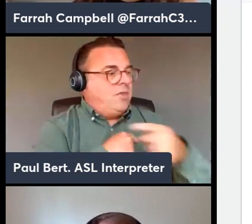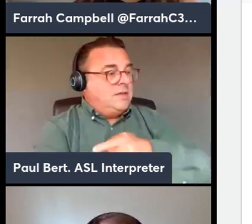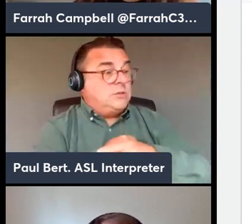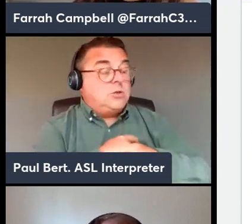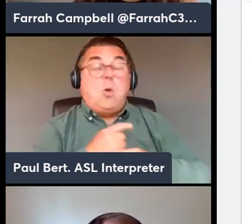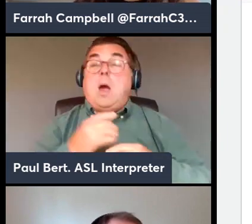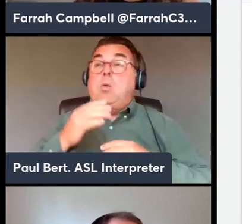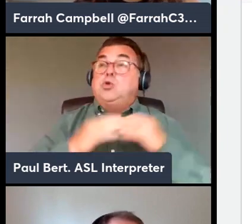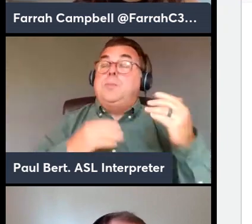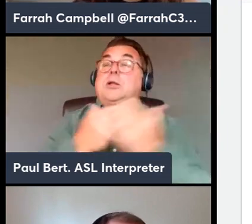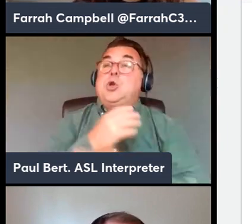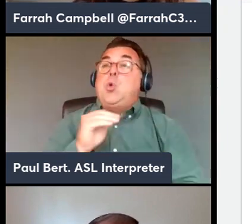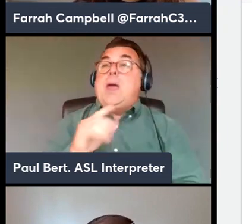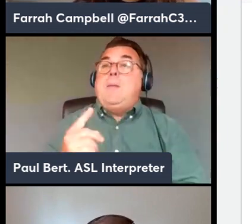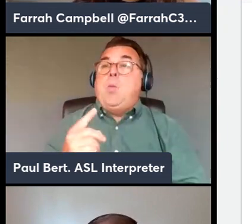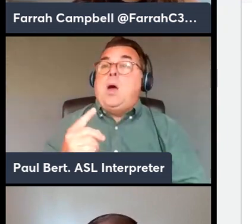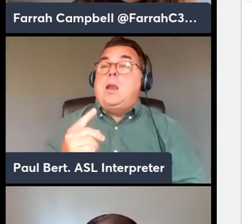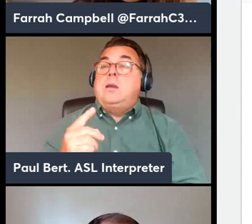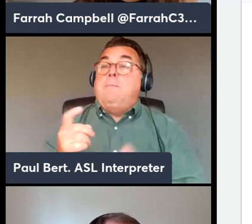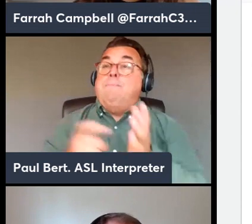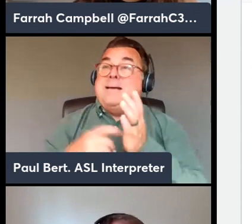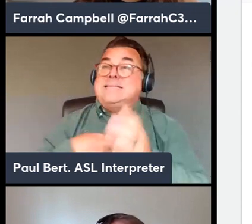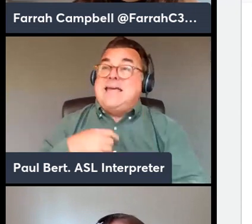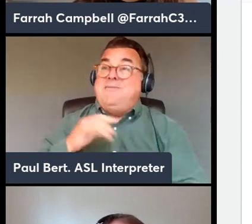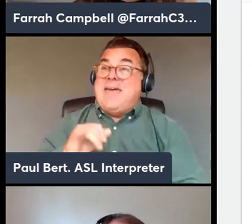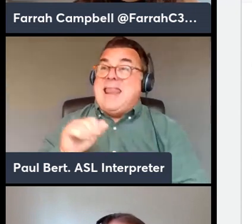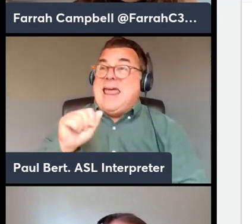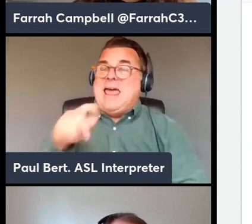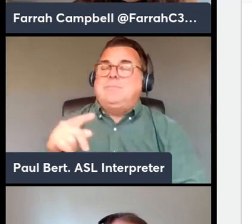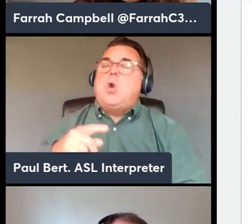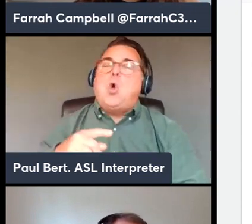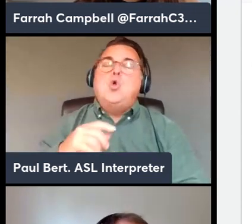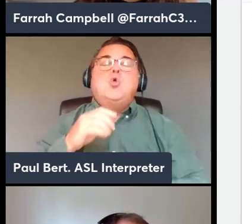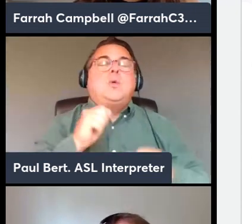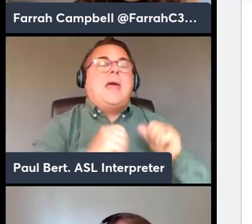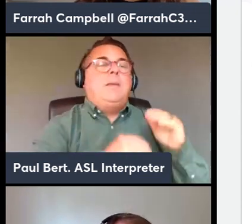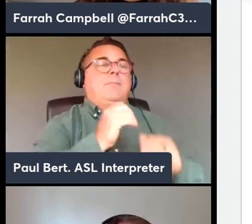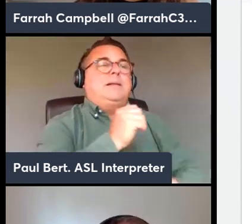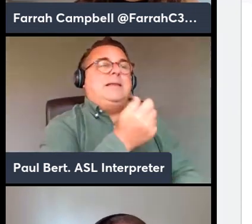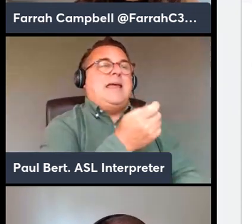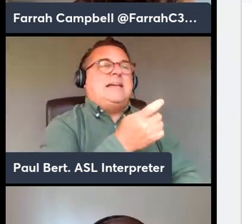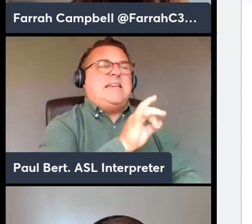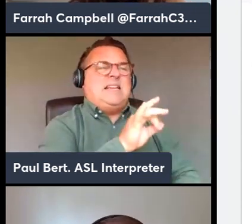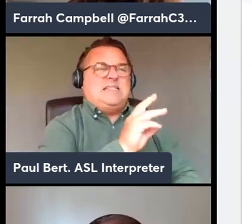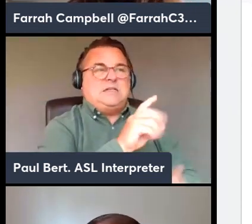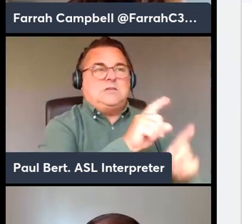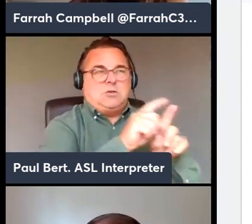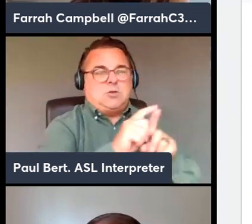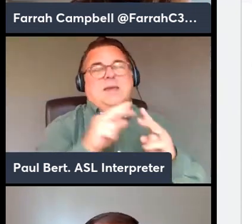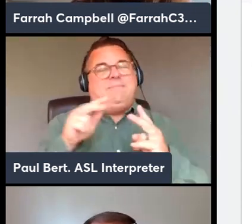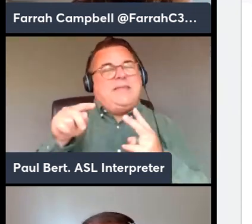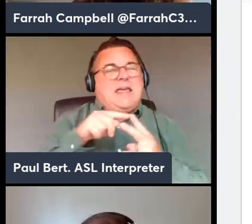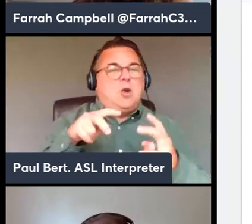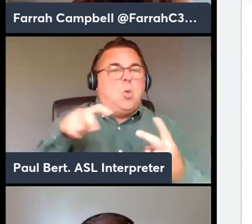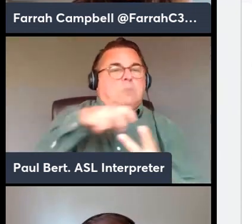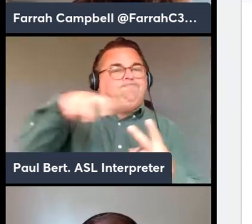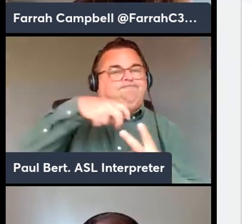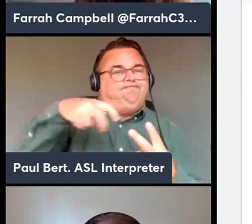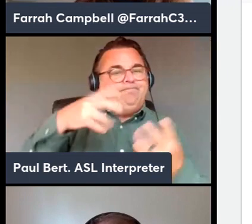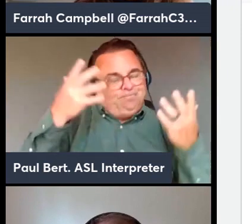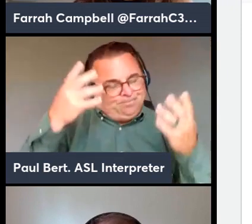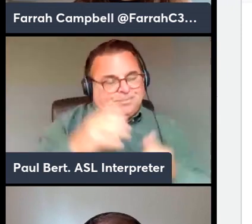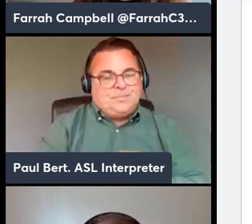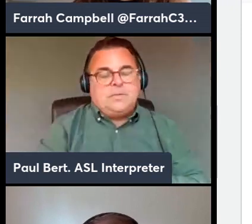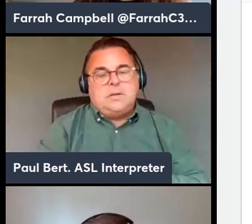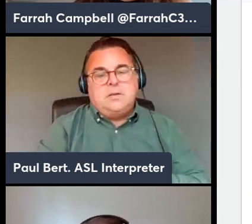to build apps for iOS. You can do that on x86 as well, on either one. So